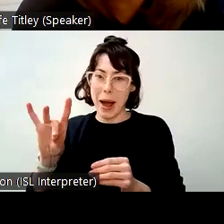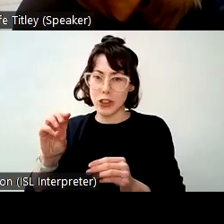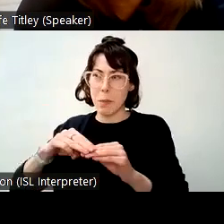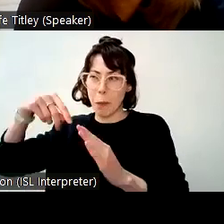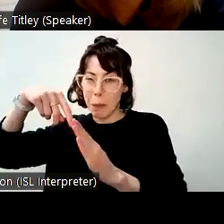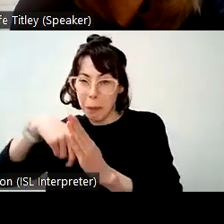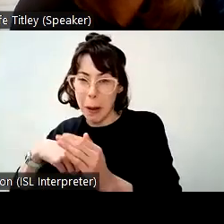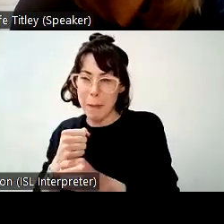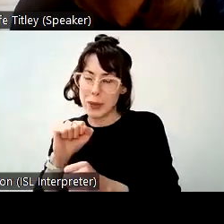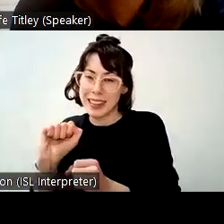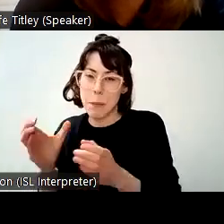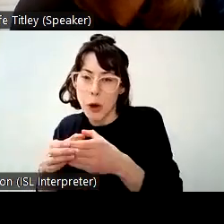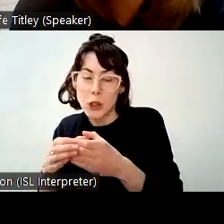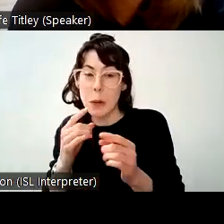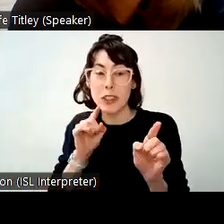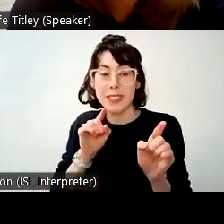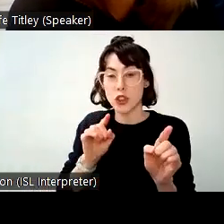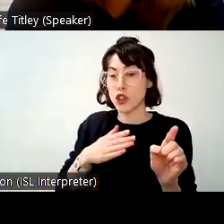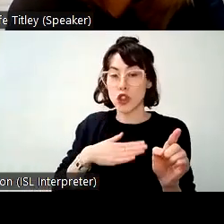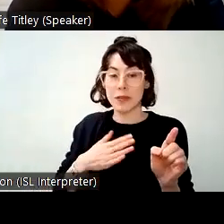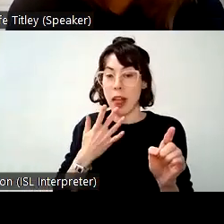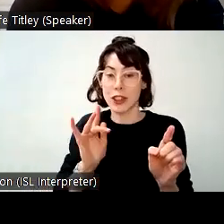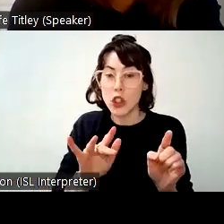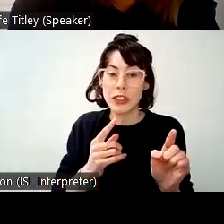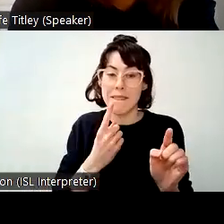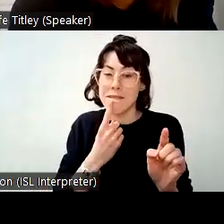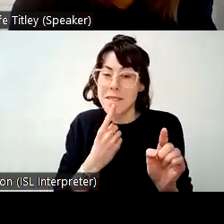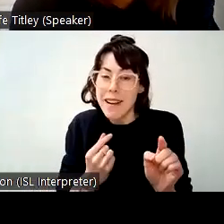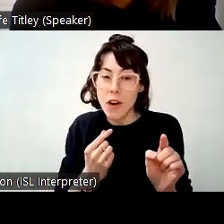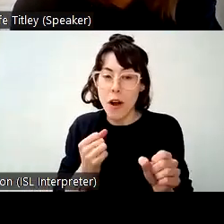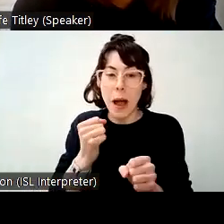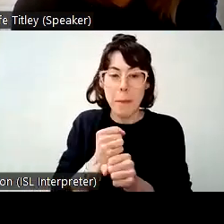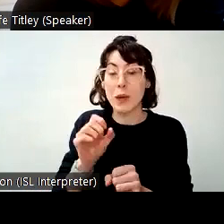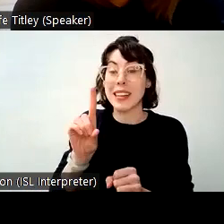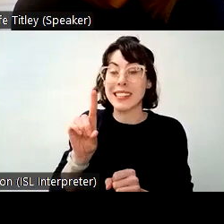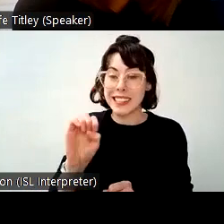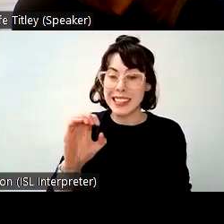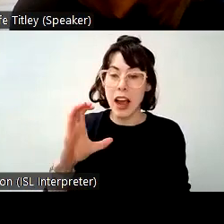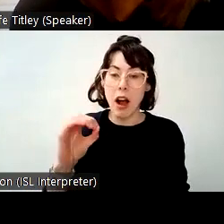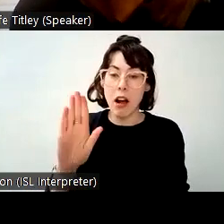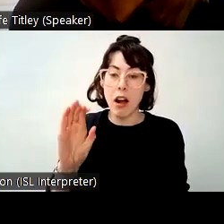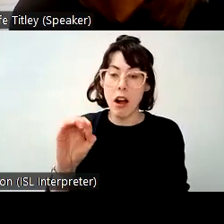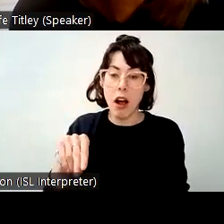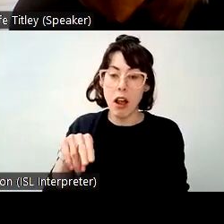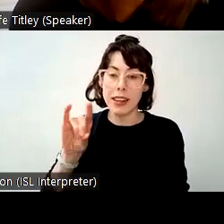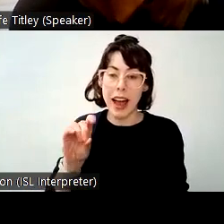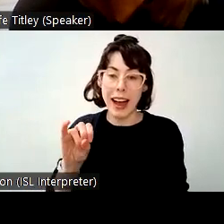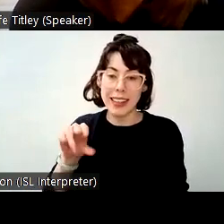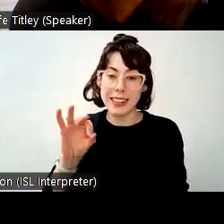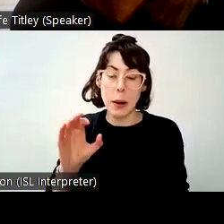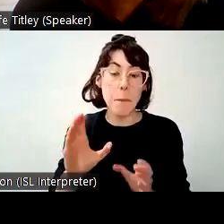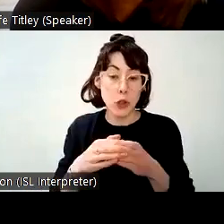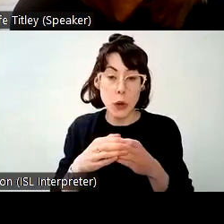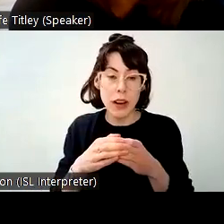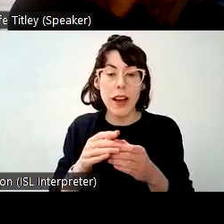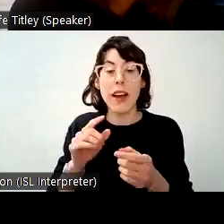Just to give you a flavour, I suppose, of what we will be looking at in the decolonising the curriculum module. And I wanted to go on then just to give you a couple